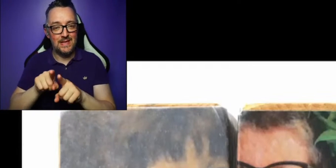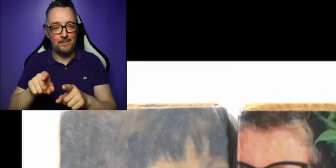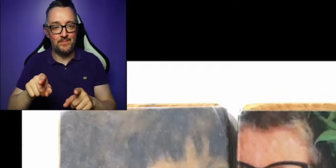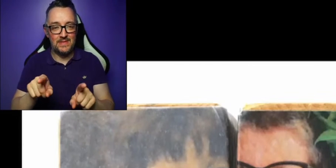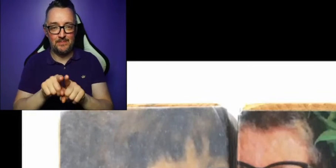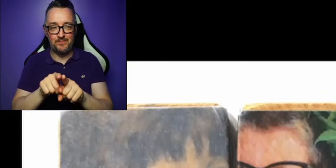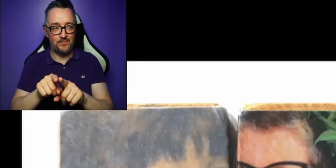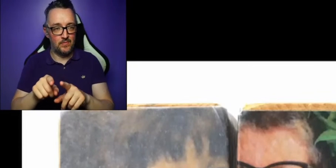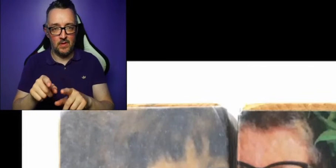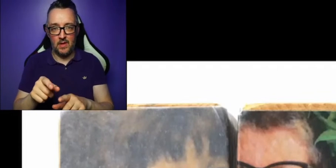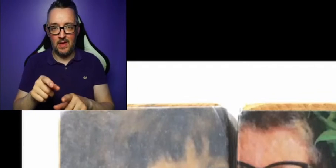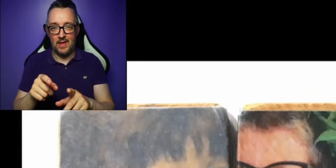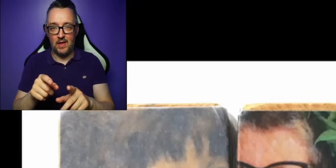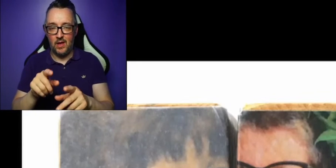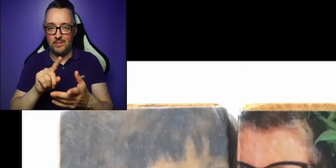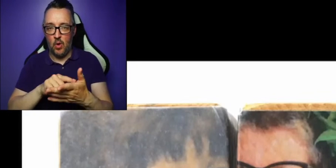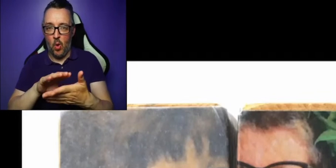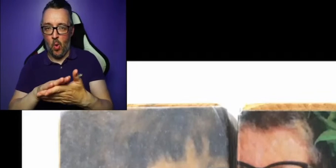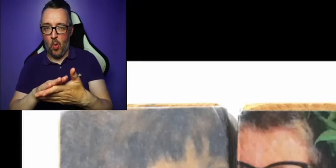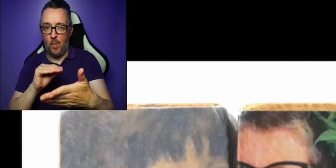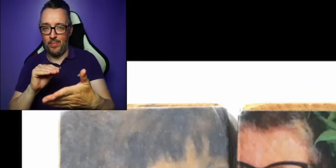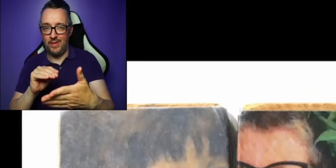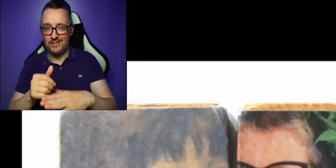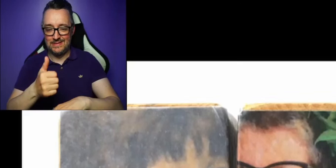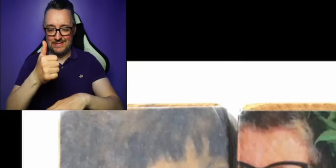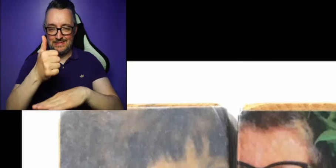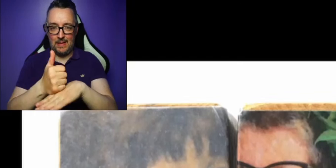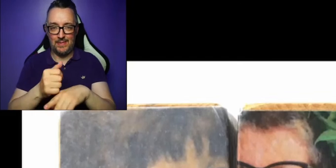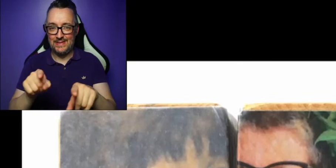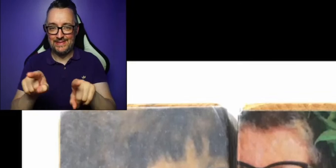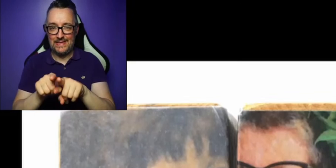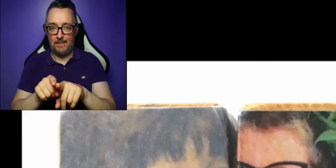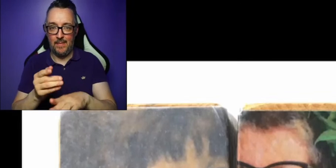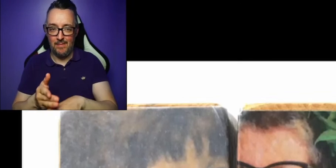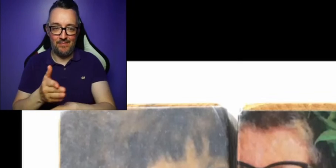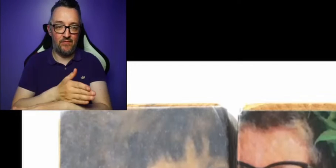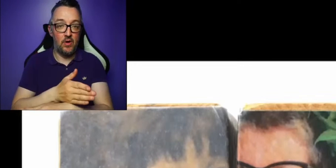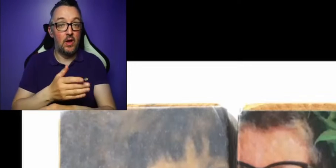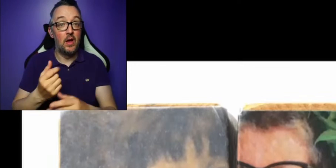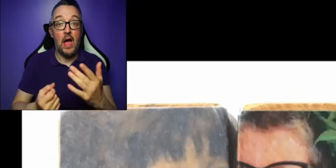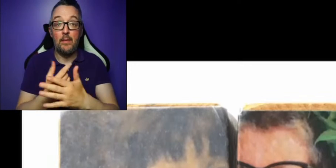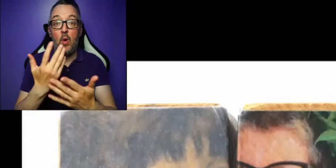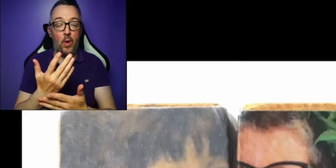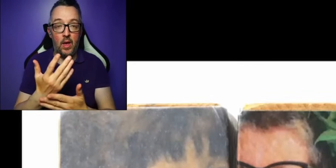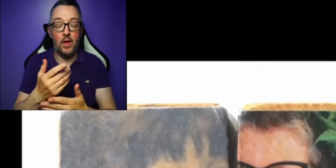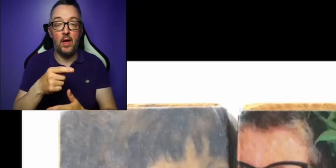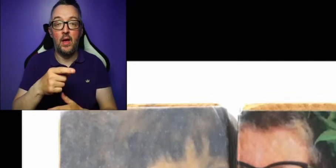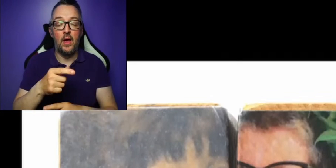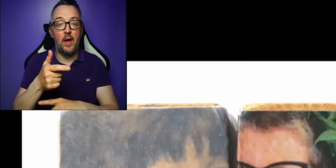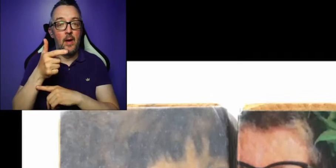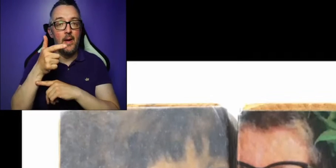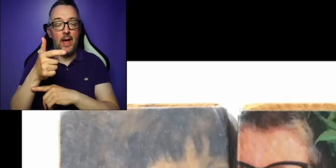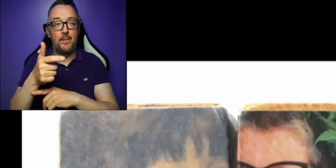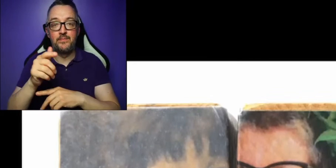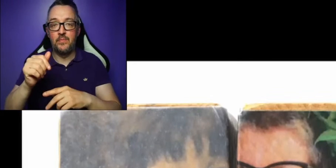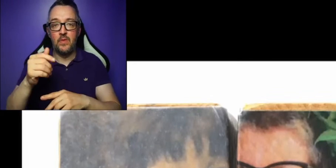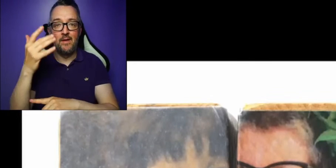sort of like a restaging of this event, which happened in a woods in Paris,